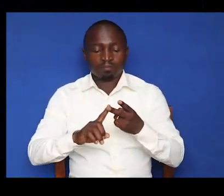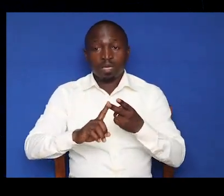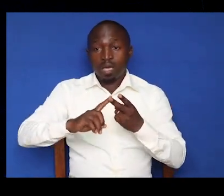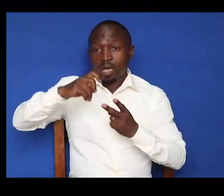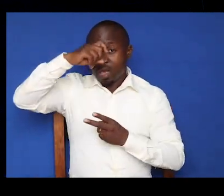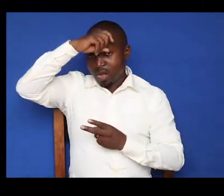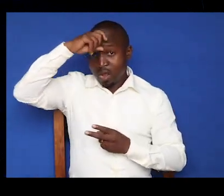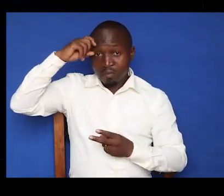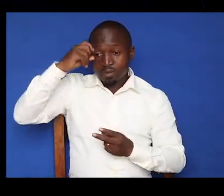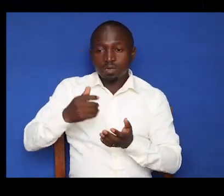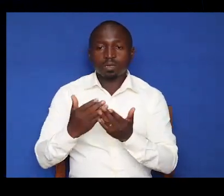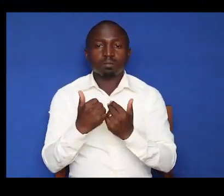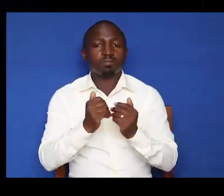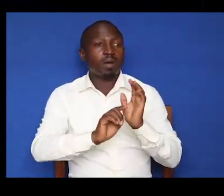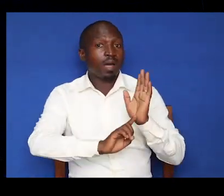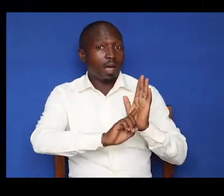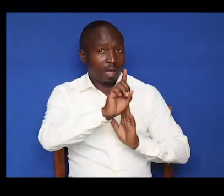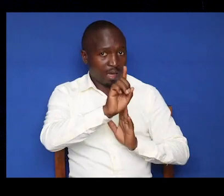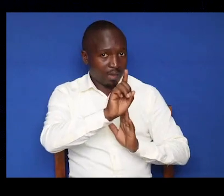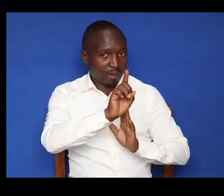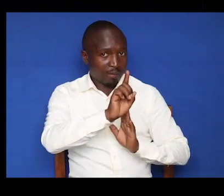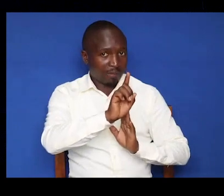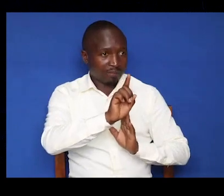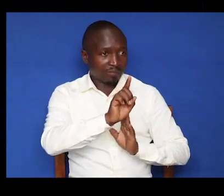Temperature can be high.